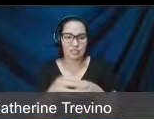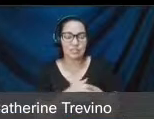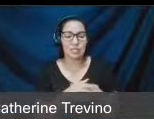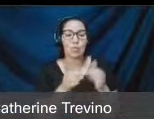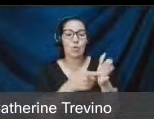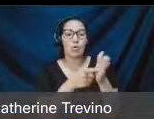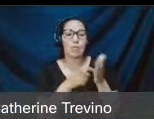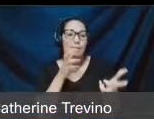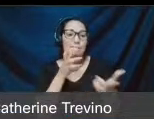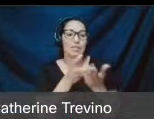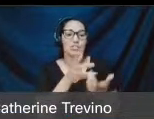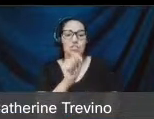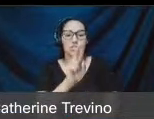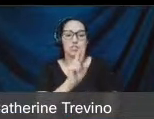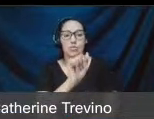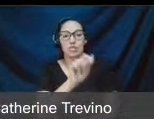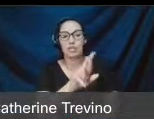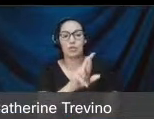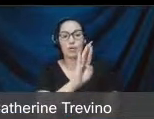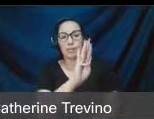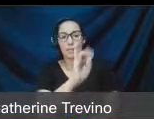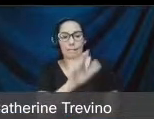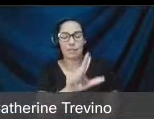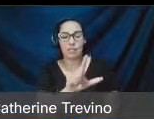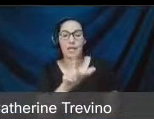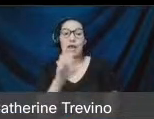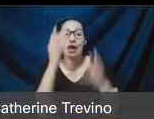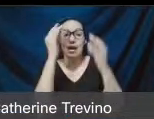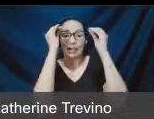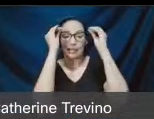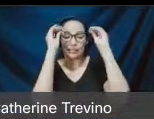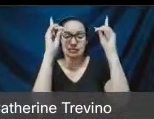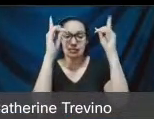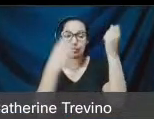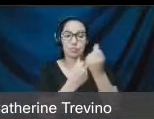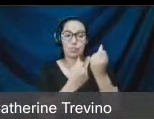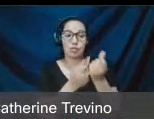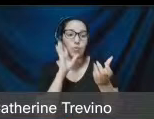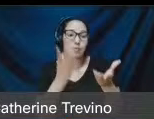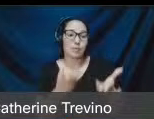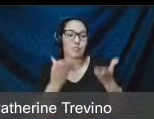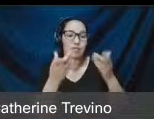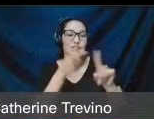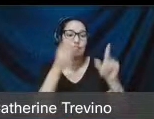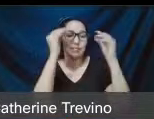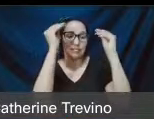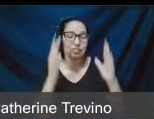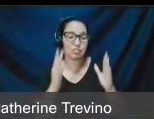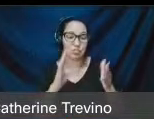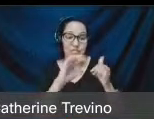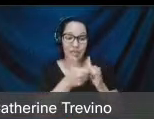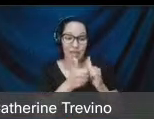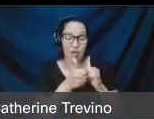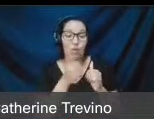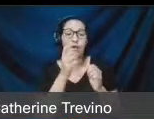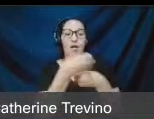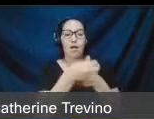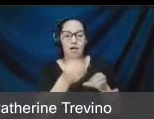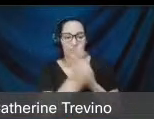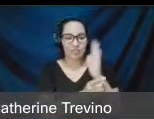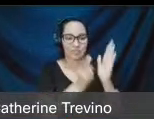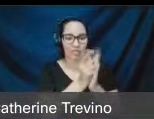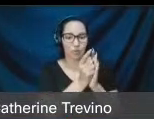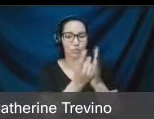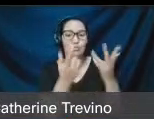of the trailer bill. Academic support will be provided by teachers in the form of office hours, as well as